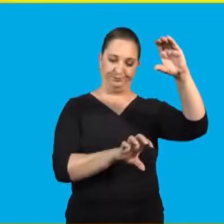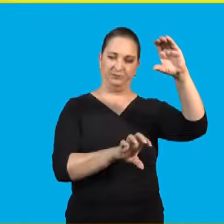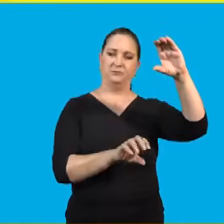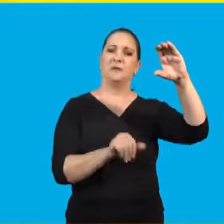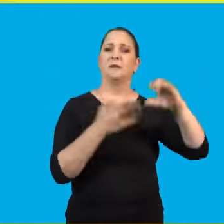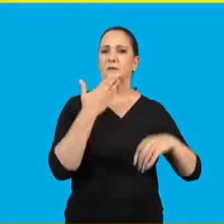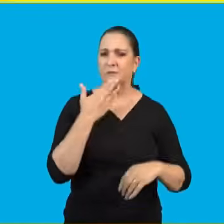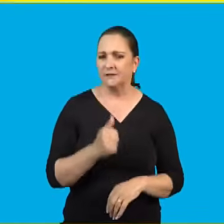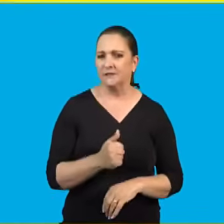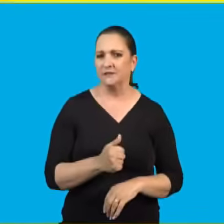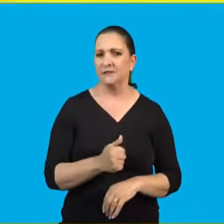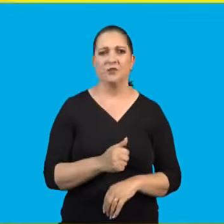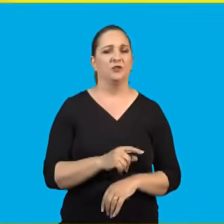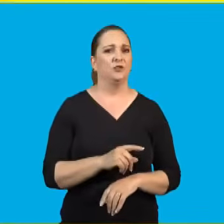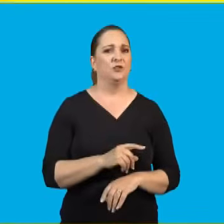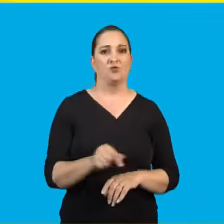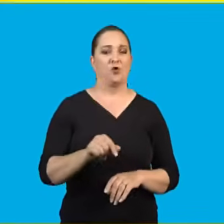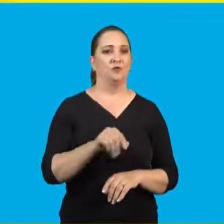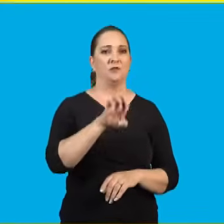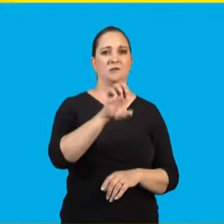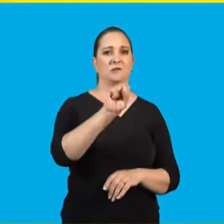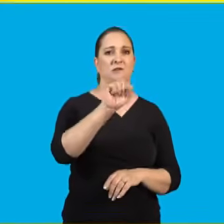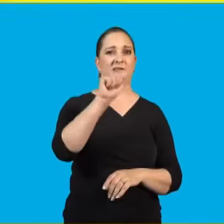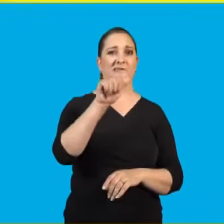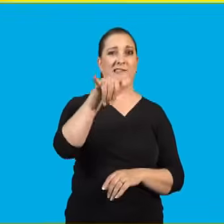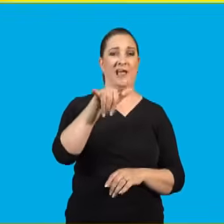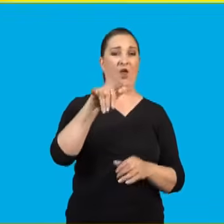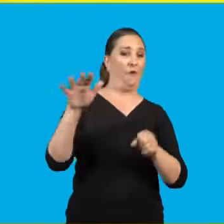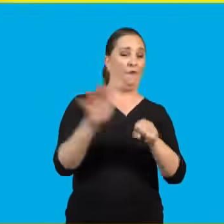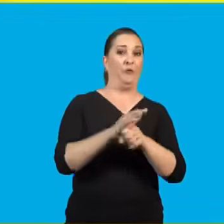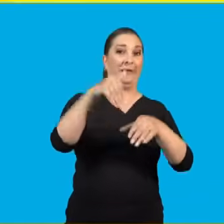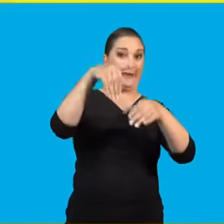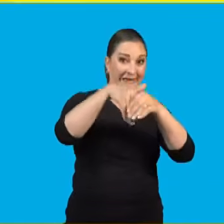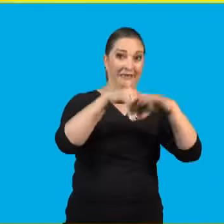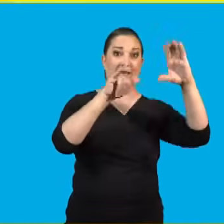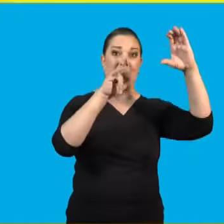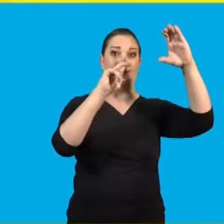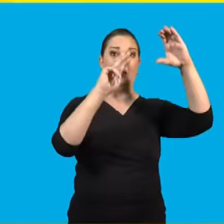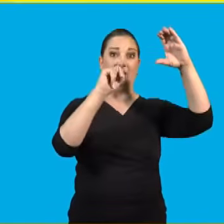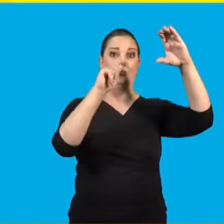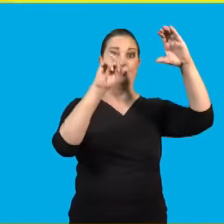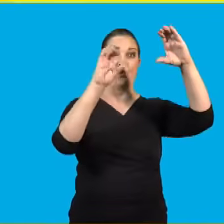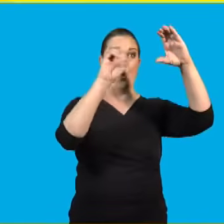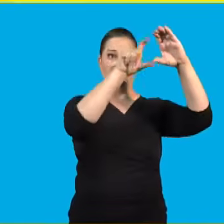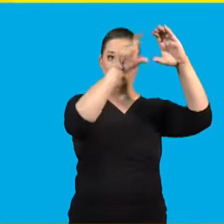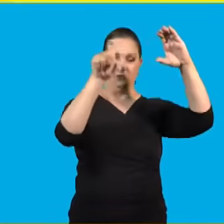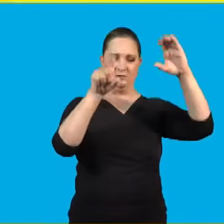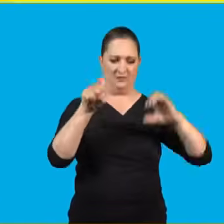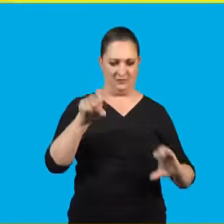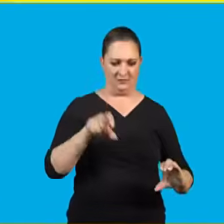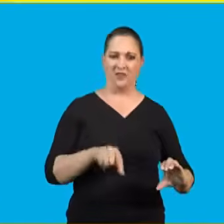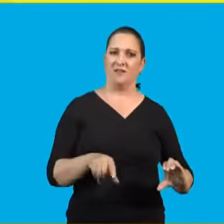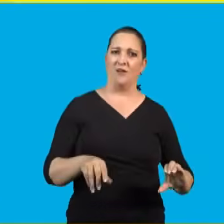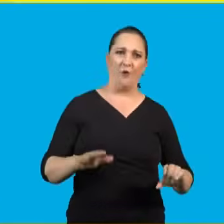note is, please do not write your entire essay in the introduction. The same as with the conclusion, do not write your entire